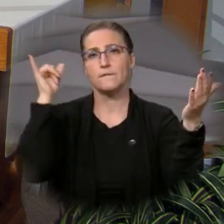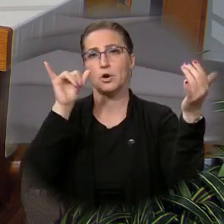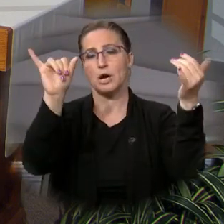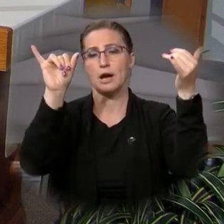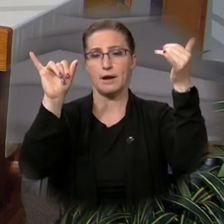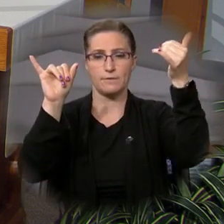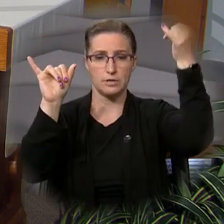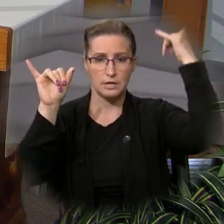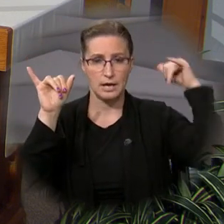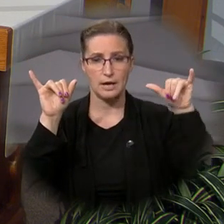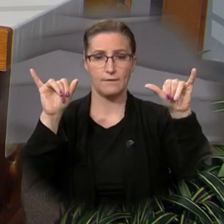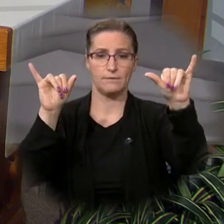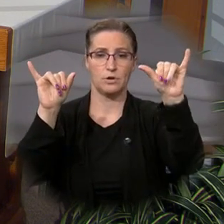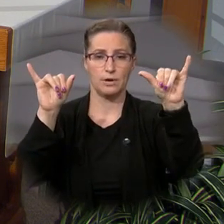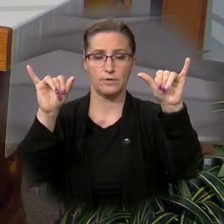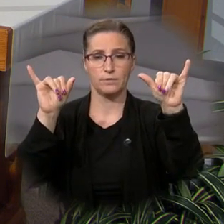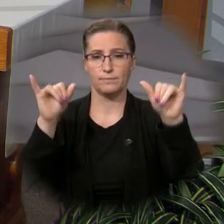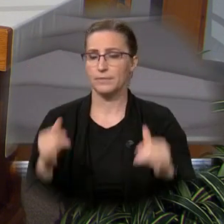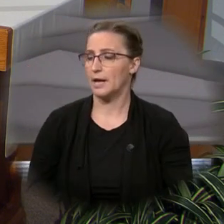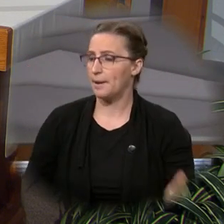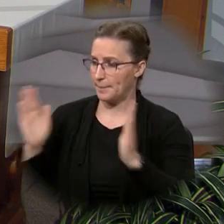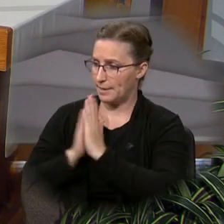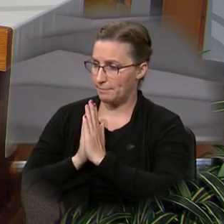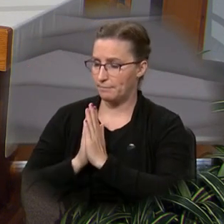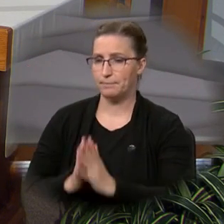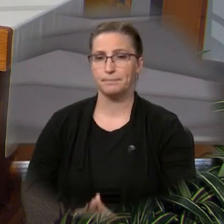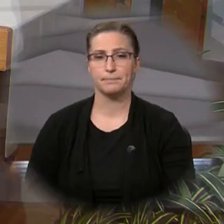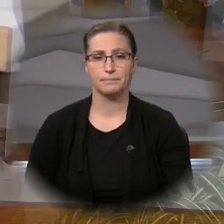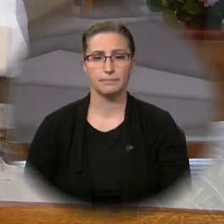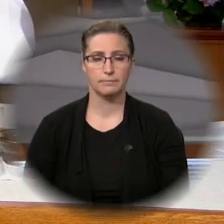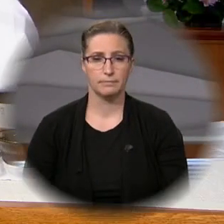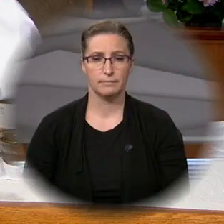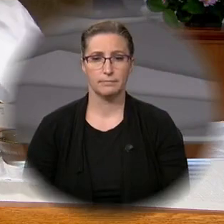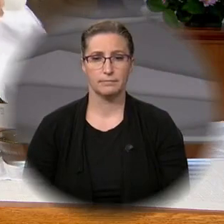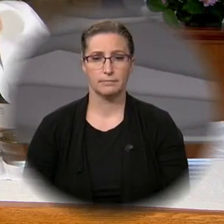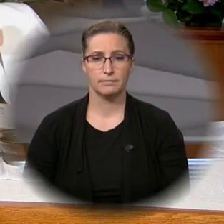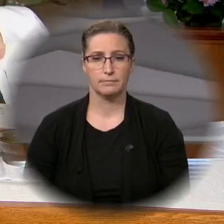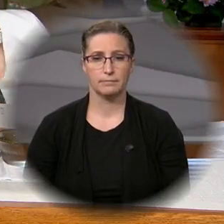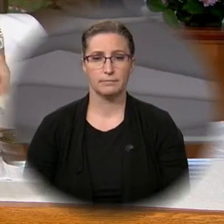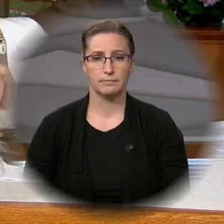yours, now and forever. Amen.